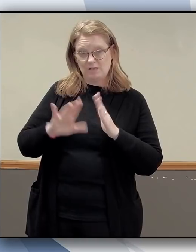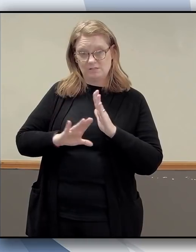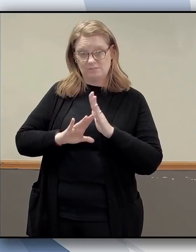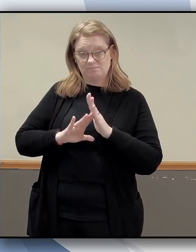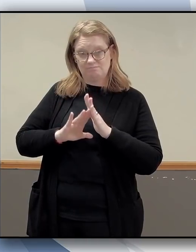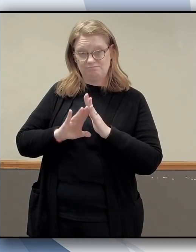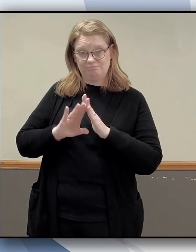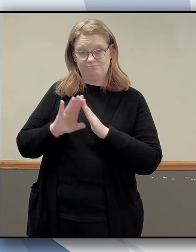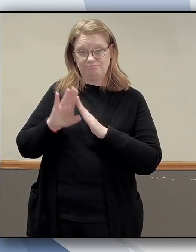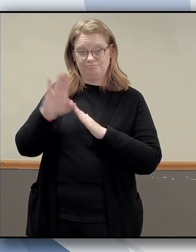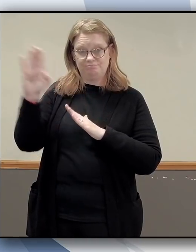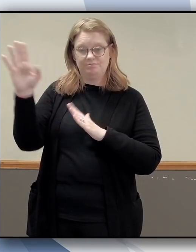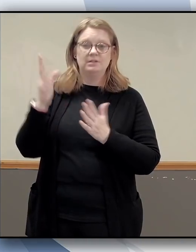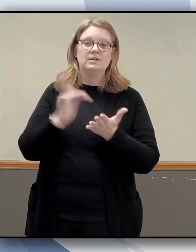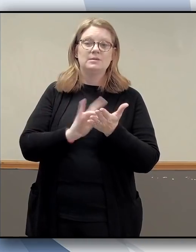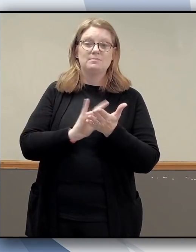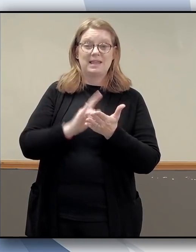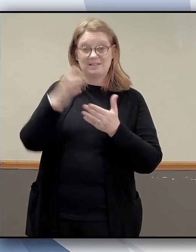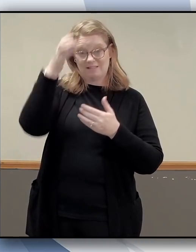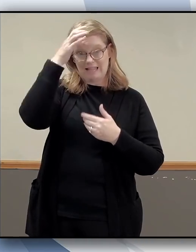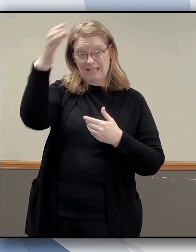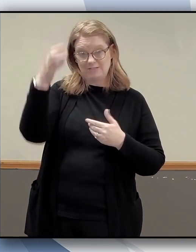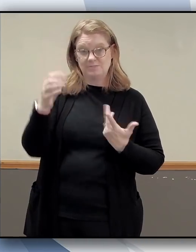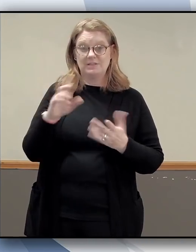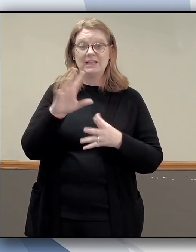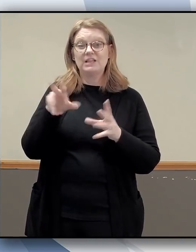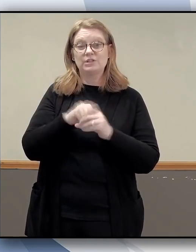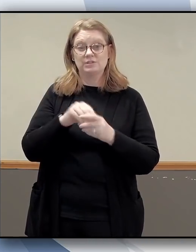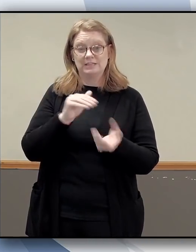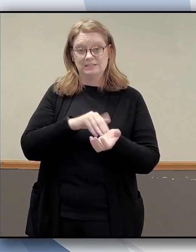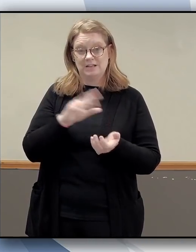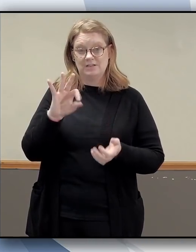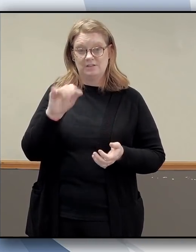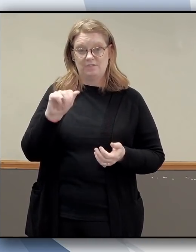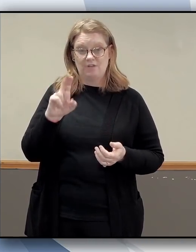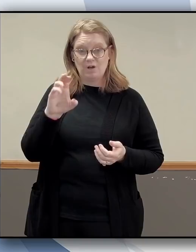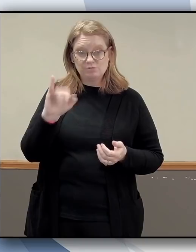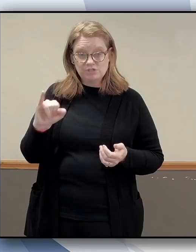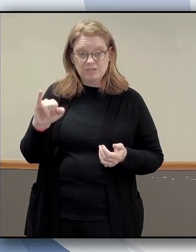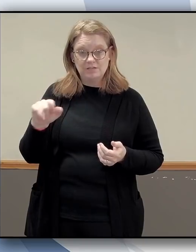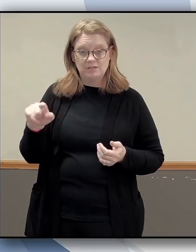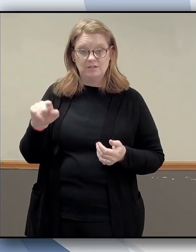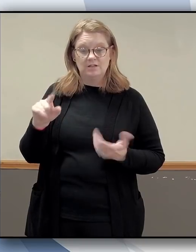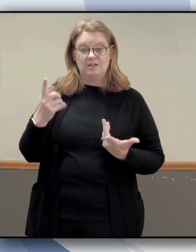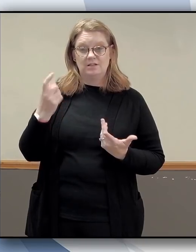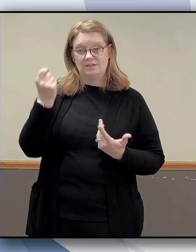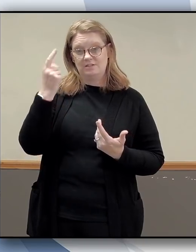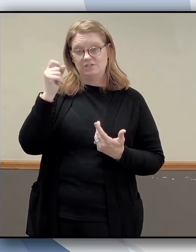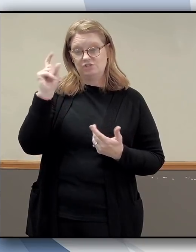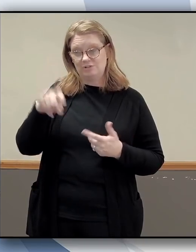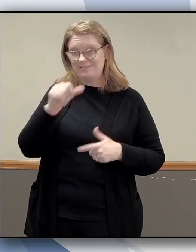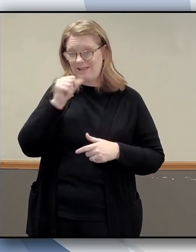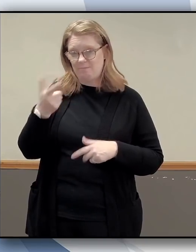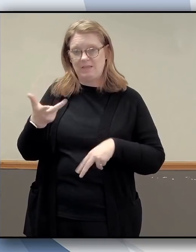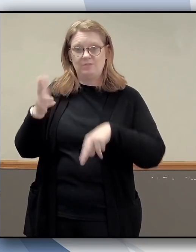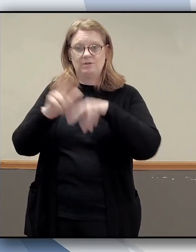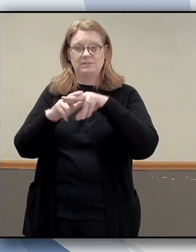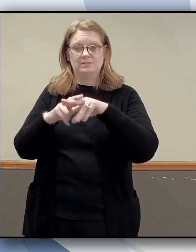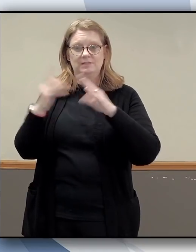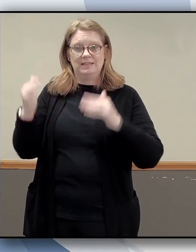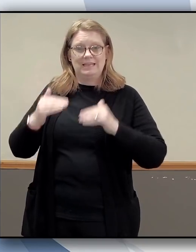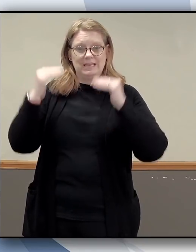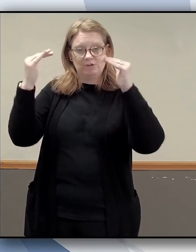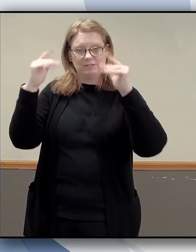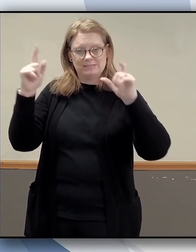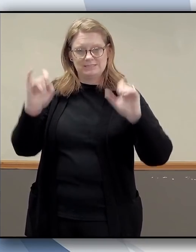medical experts, including Dr. Fauci, say the positivity rate doesn't lie, and that should not be rising because of increased testing. Why is your thinking